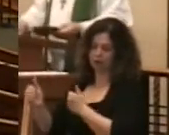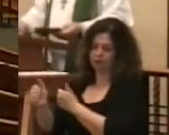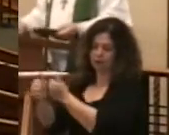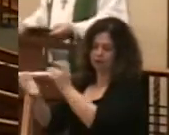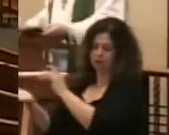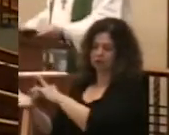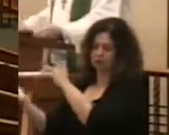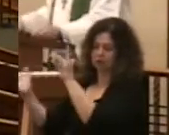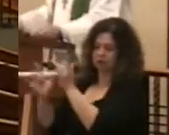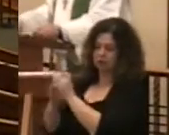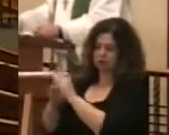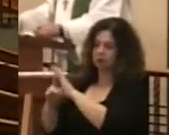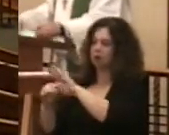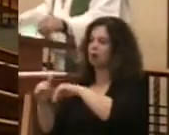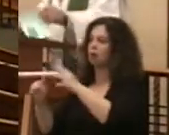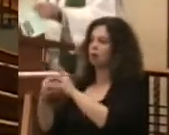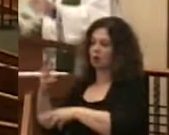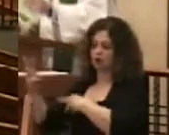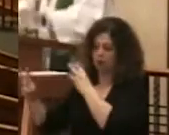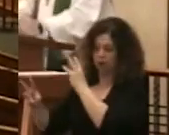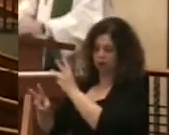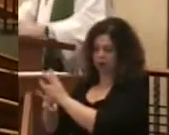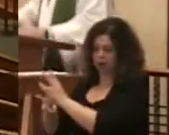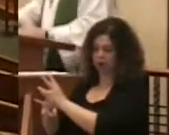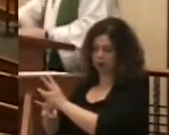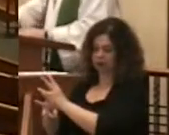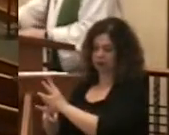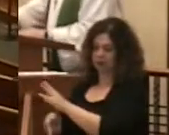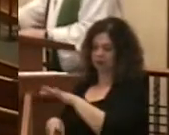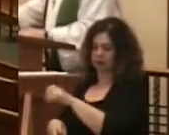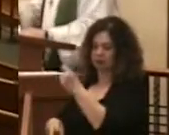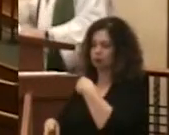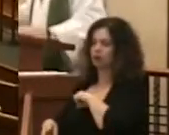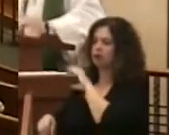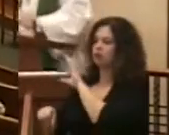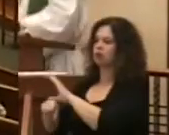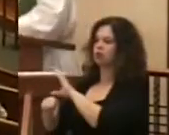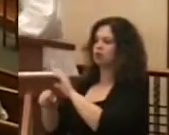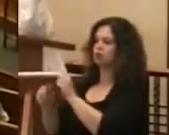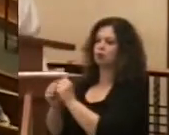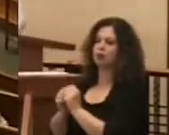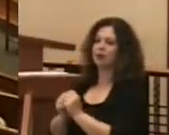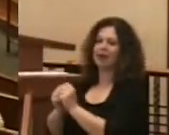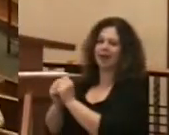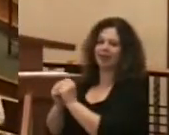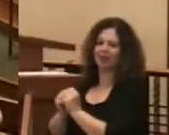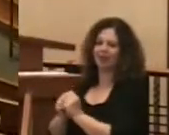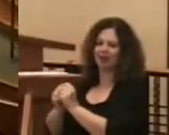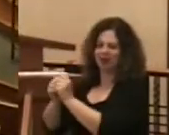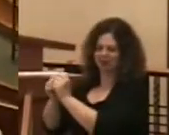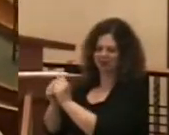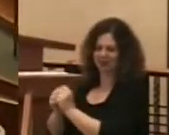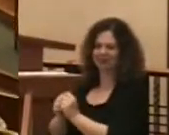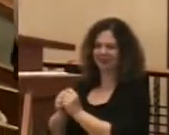All who follow Jesus all around the world, yes, we're the church